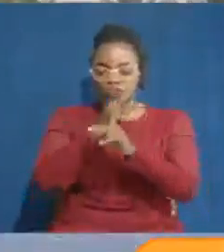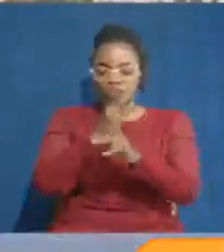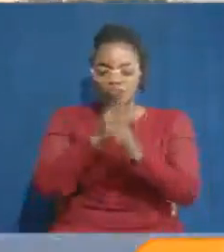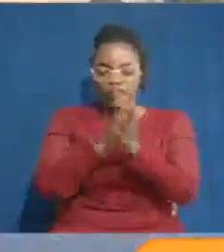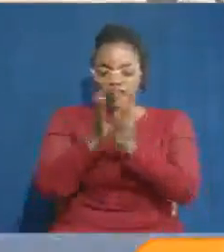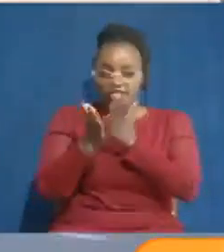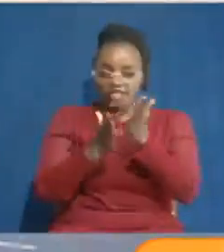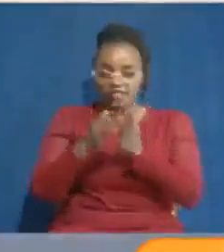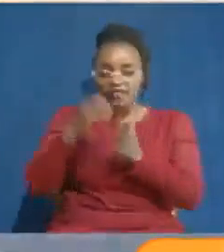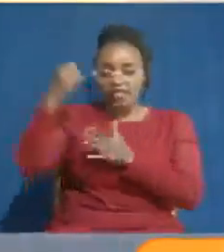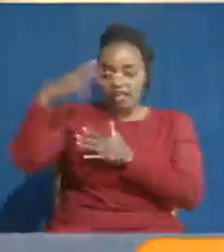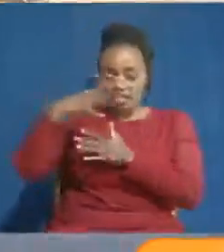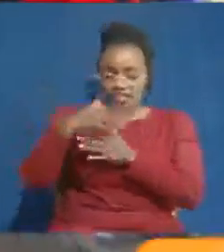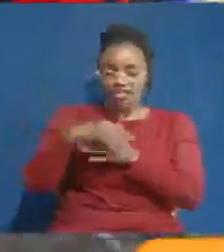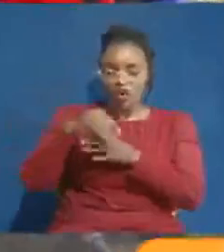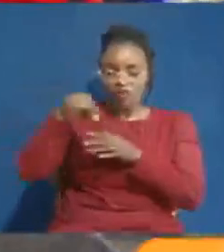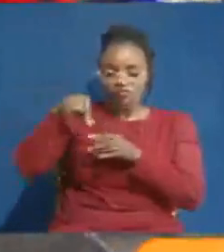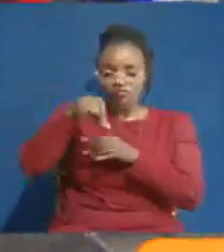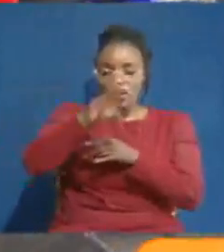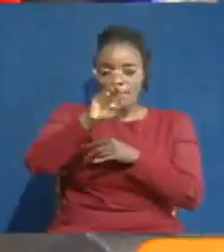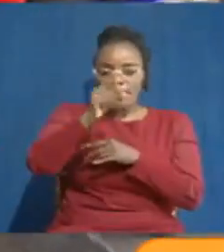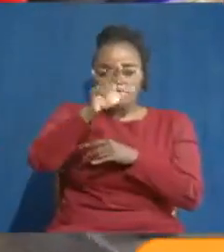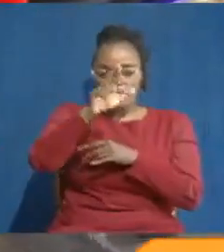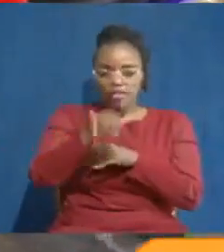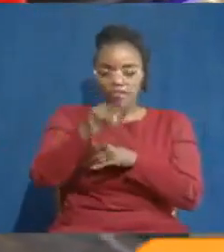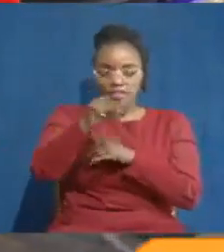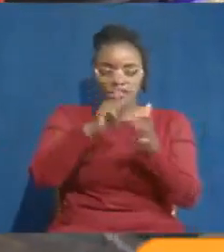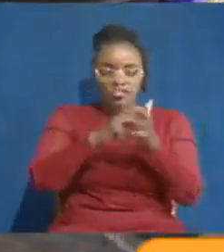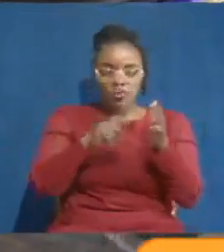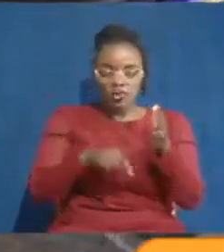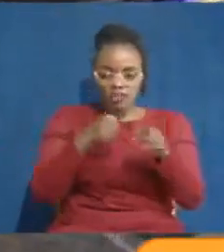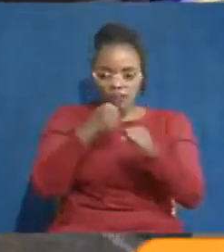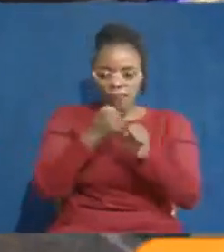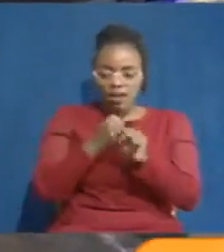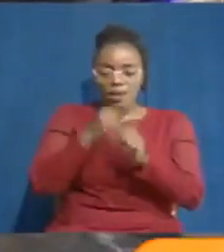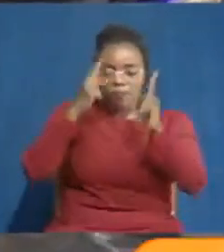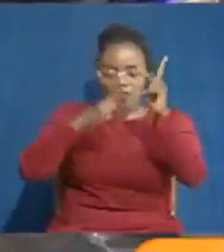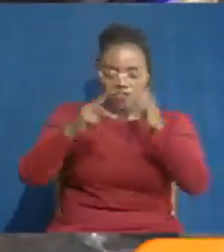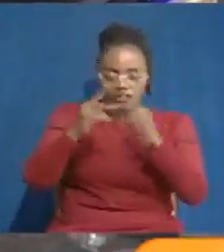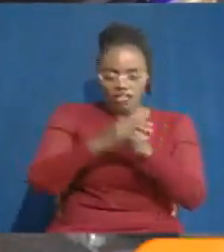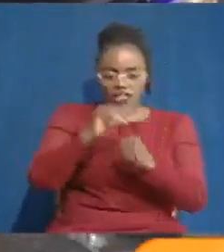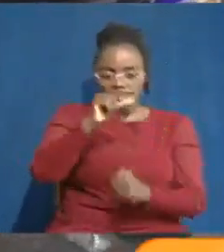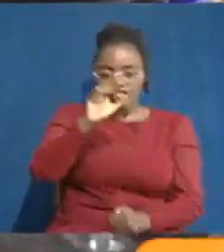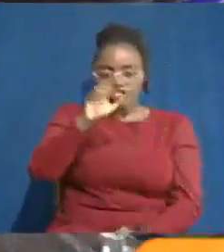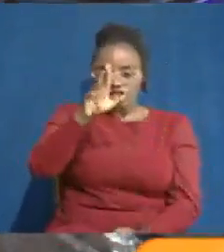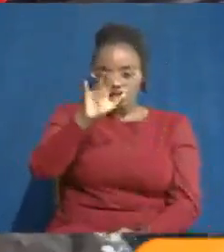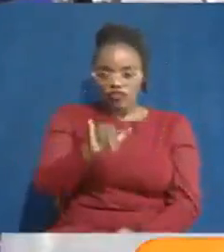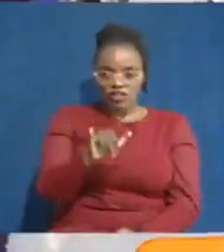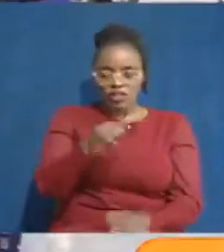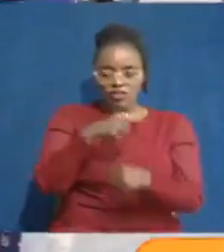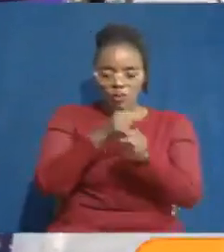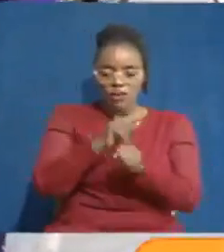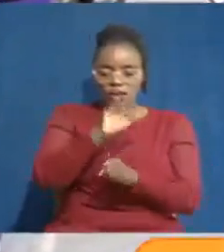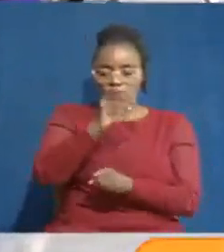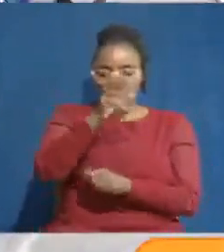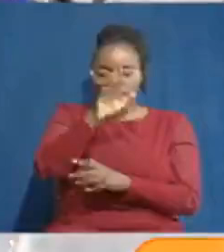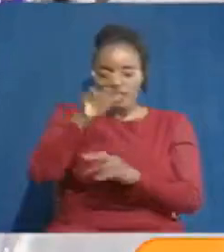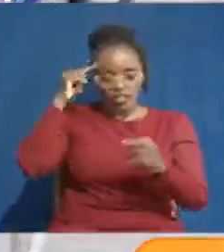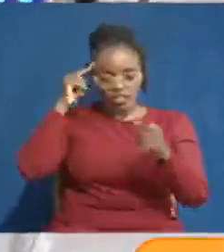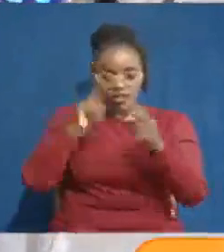service their electric batteries. This is what pushed Professor Geoffrey Gitau to start making electric batteries targeting